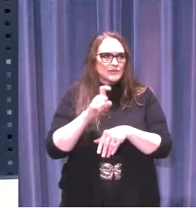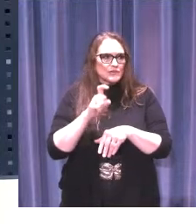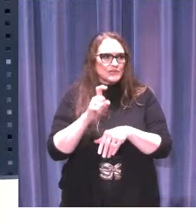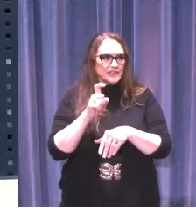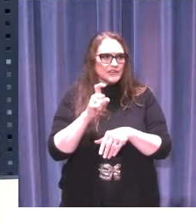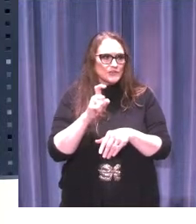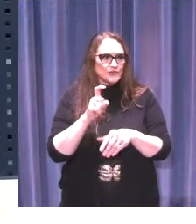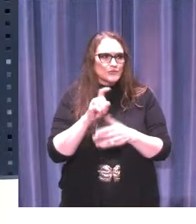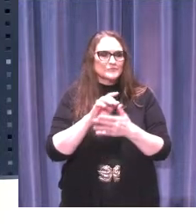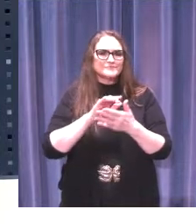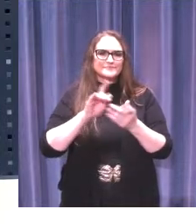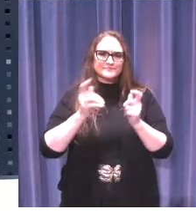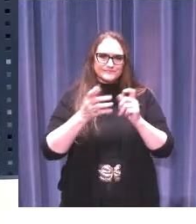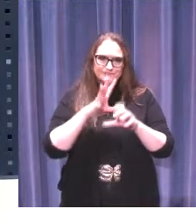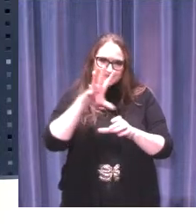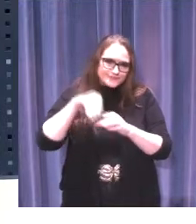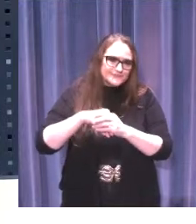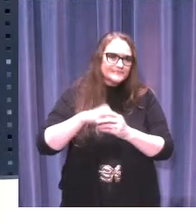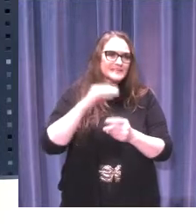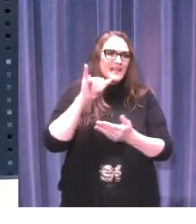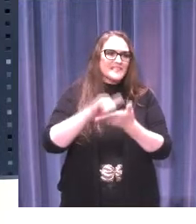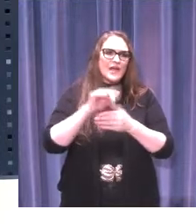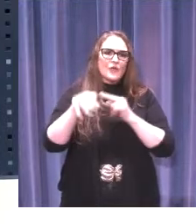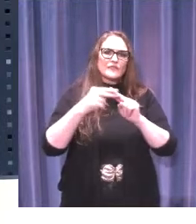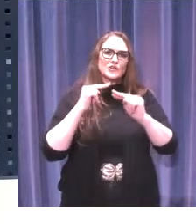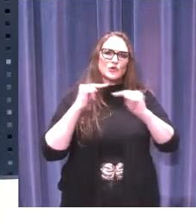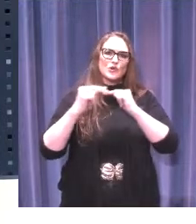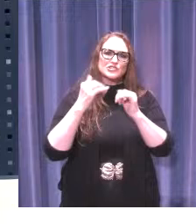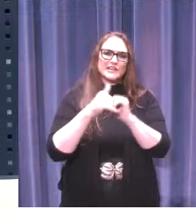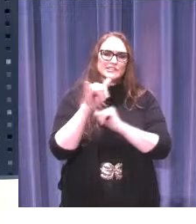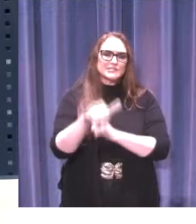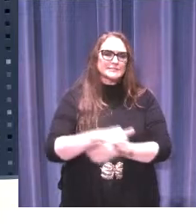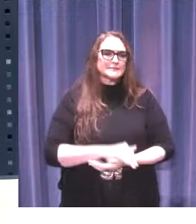enter into those labor negotiations with.